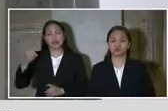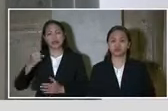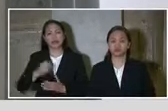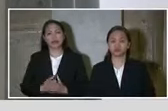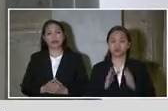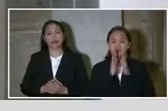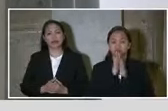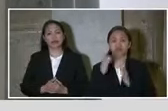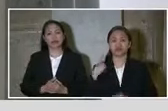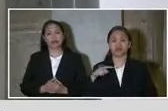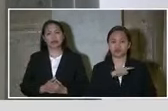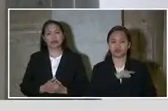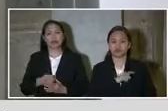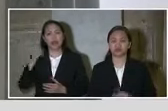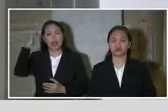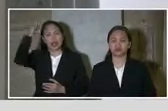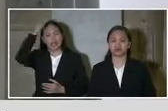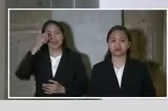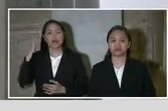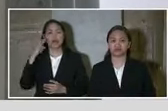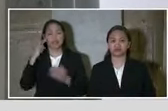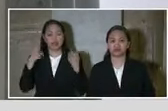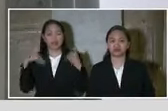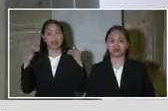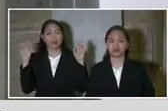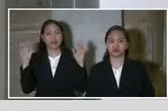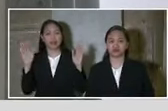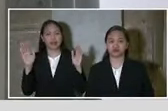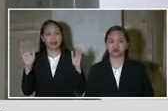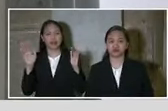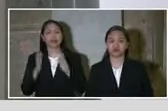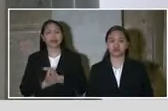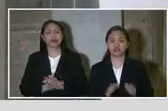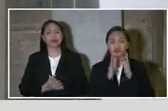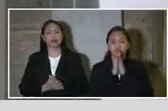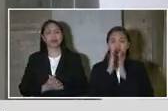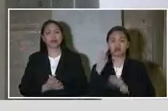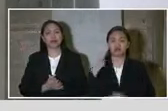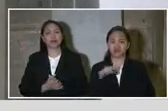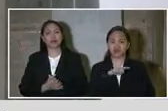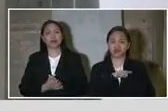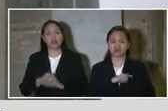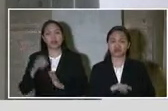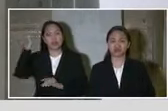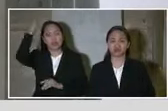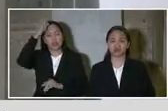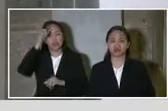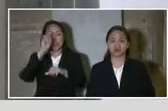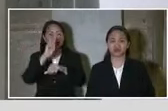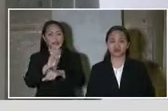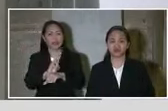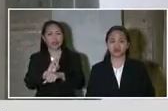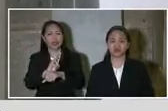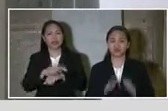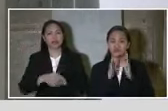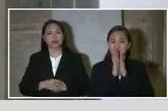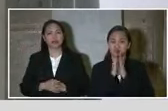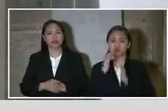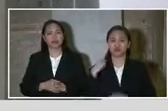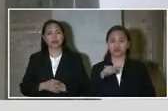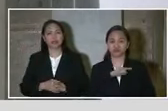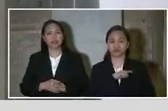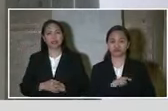us. Saint Raphael the Archangel, pray for us. San Roque, pray for us.